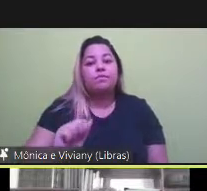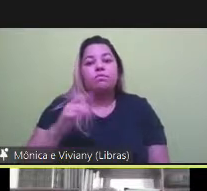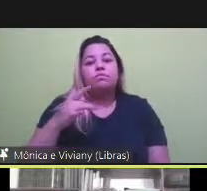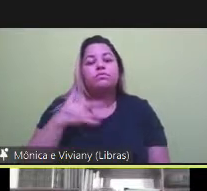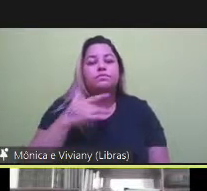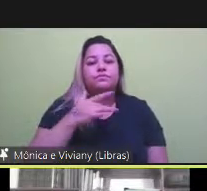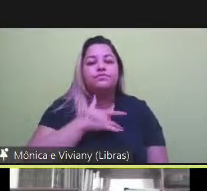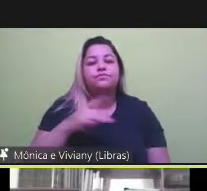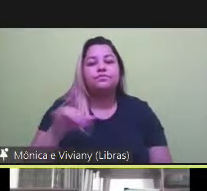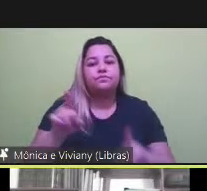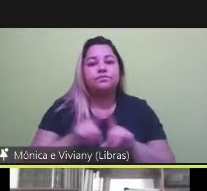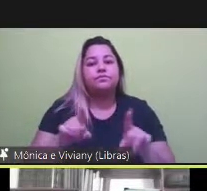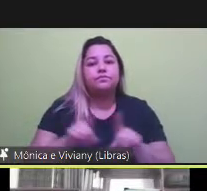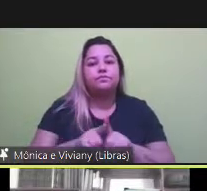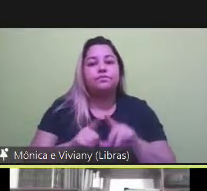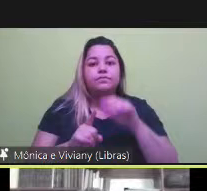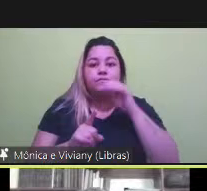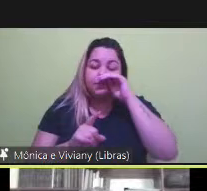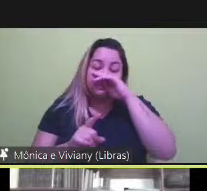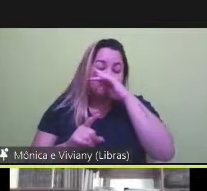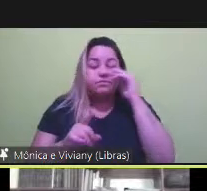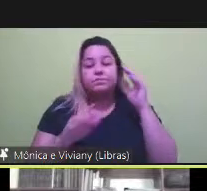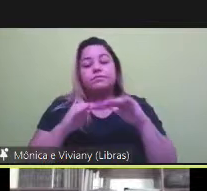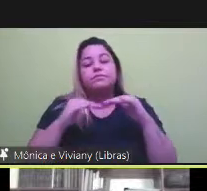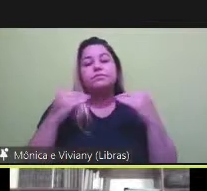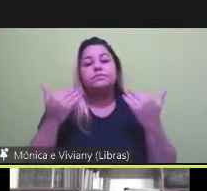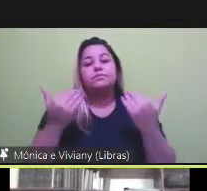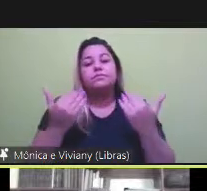dealing with the autonomous community of Andalusia.